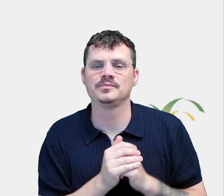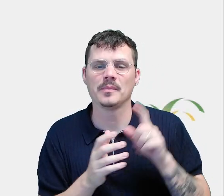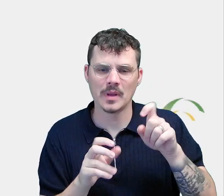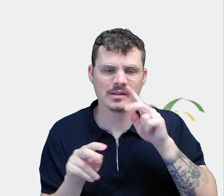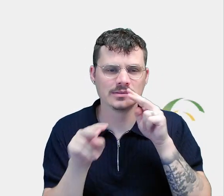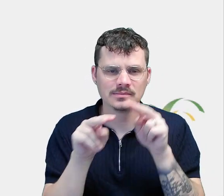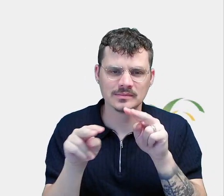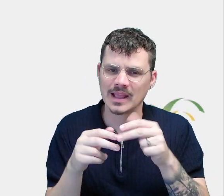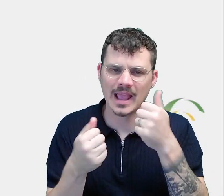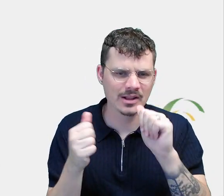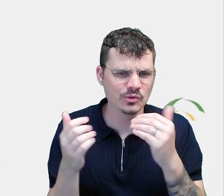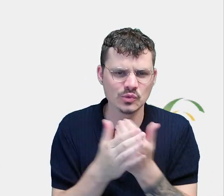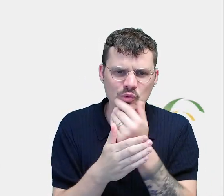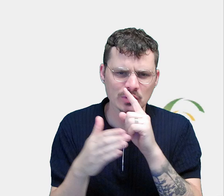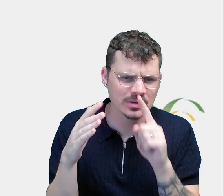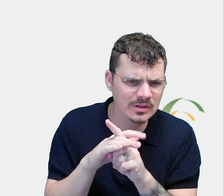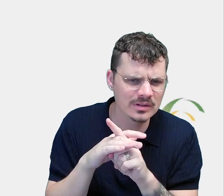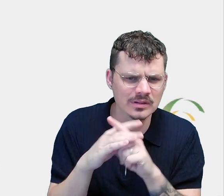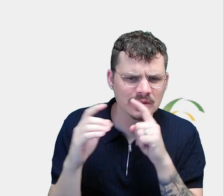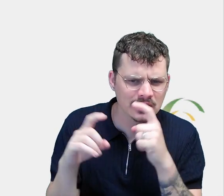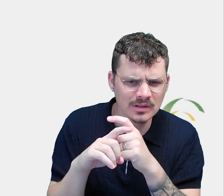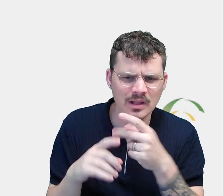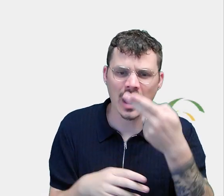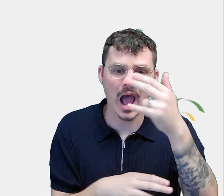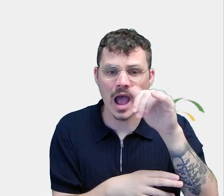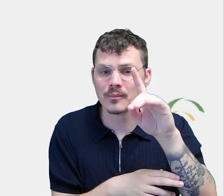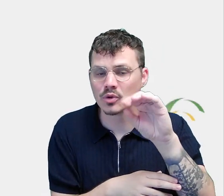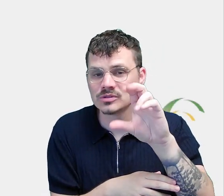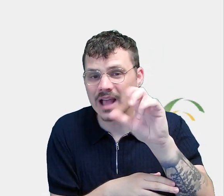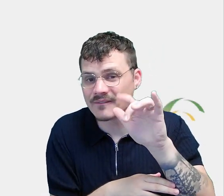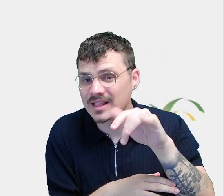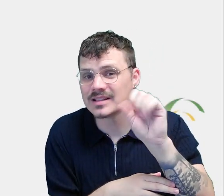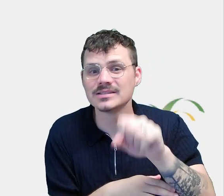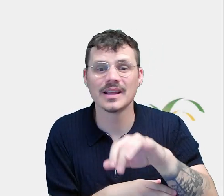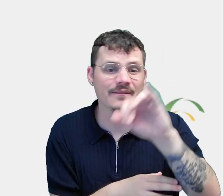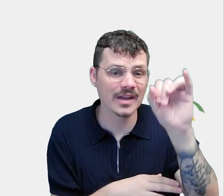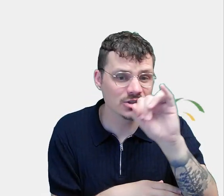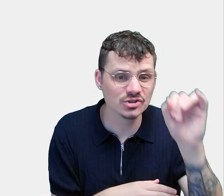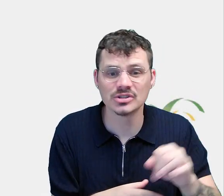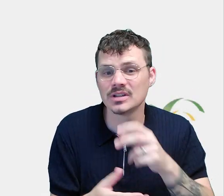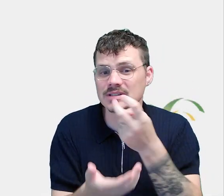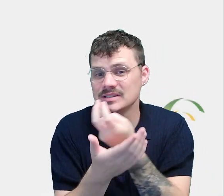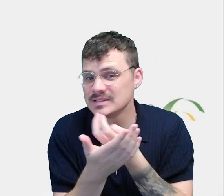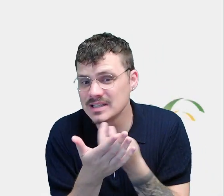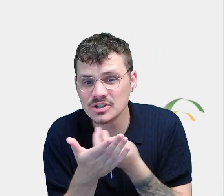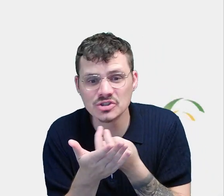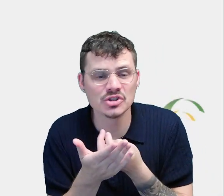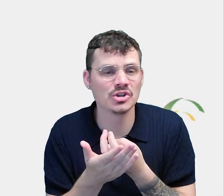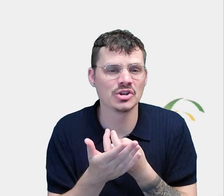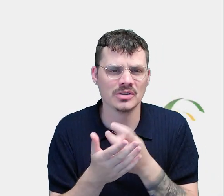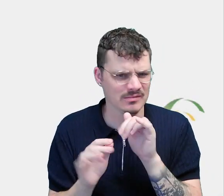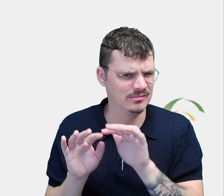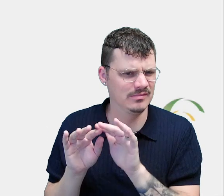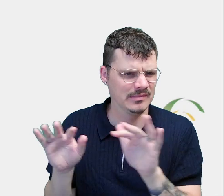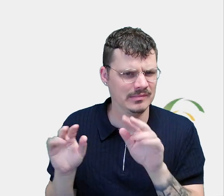Monitoring for complications. What are those? Hydrocephalus, infection, seizures,